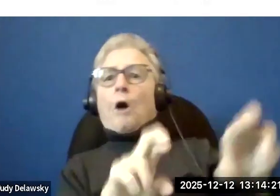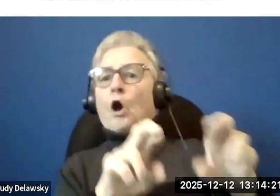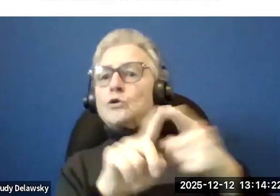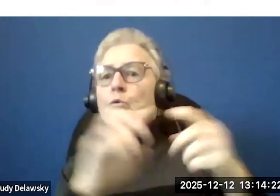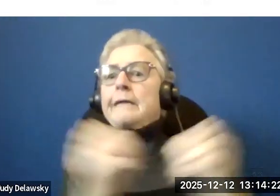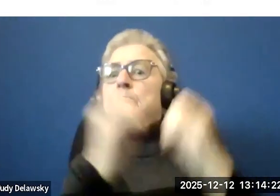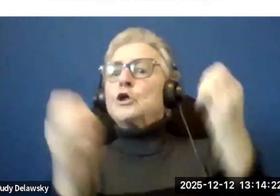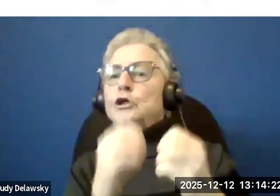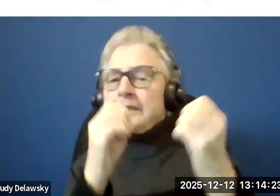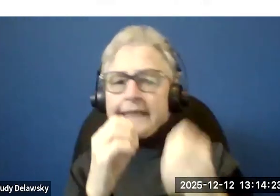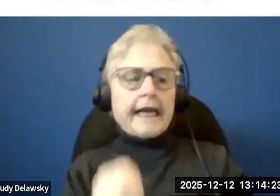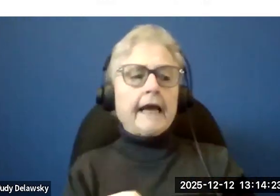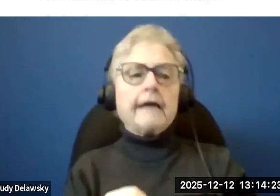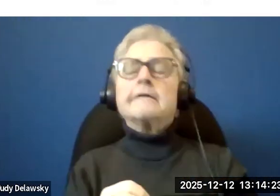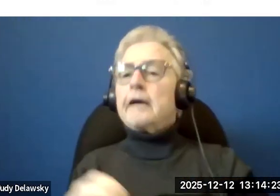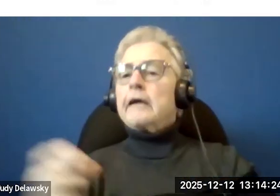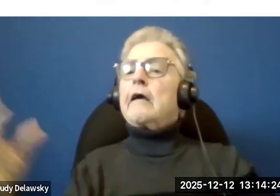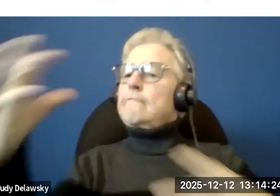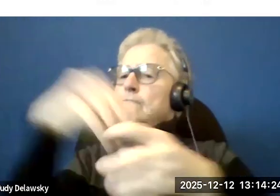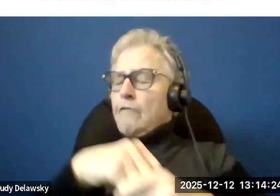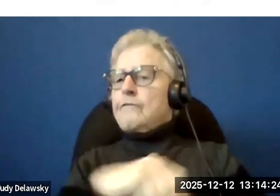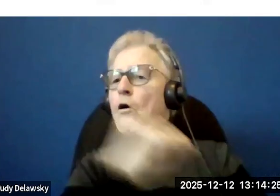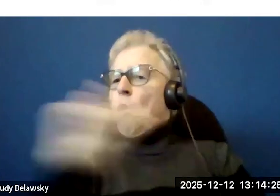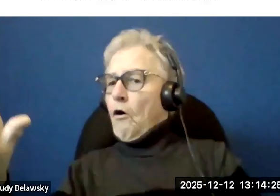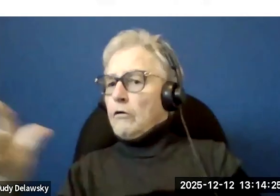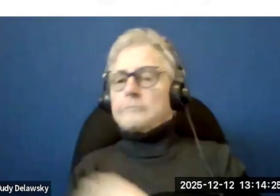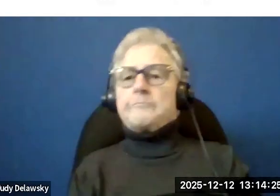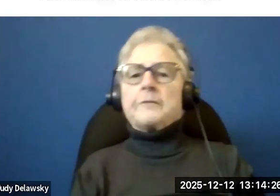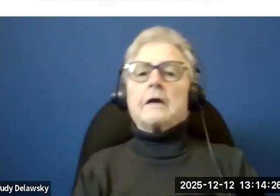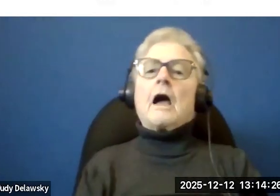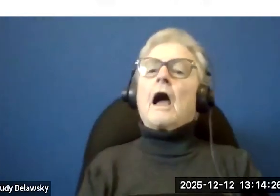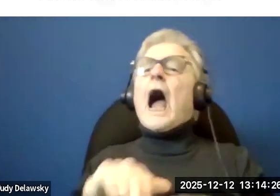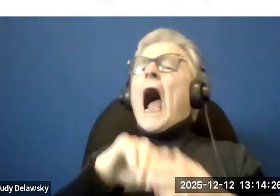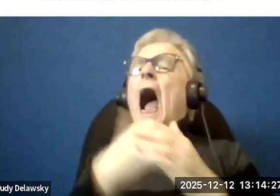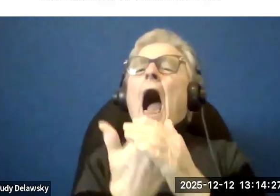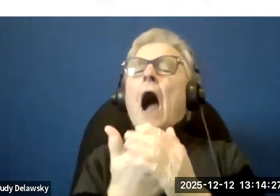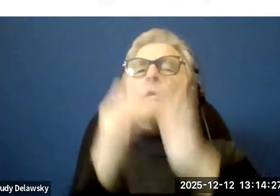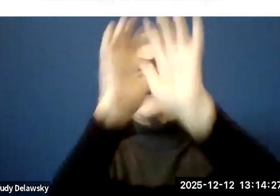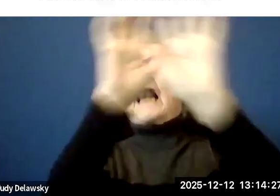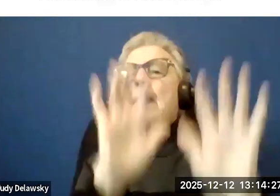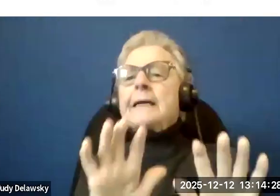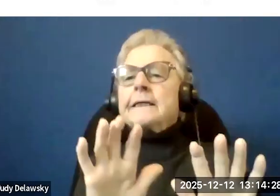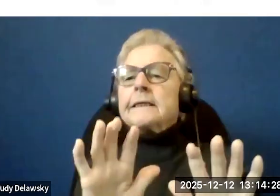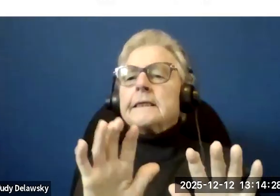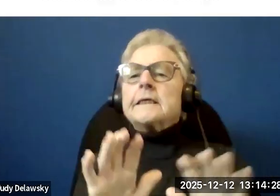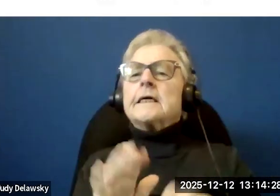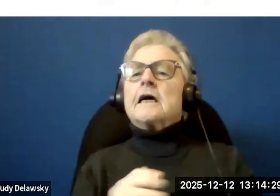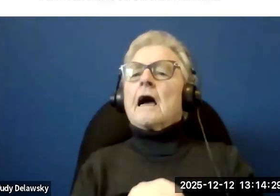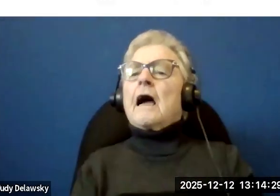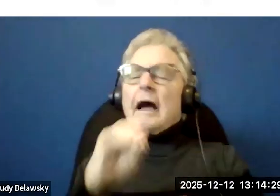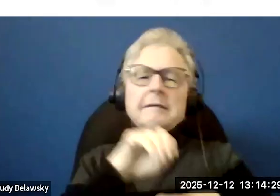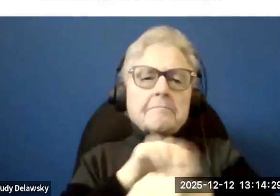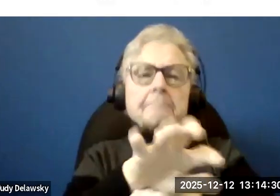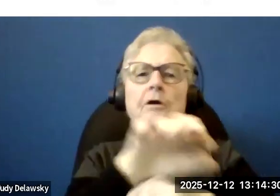ways. So first, we explore the context and how past climate-related events have impacted communities